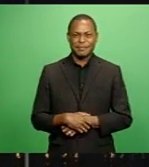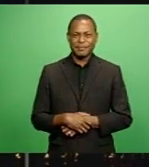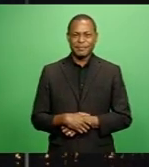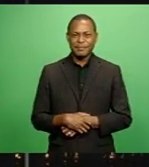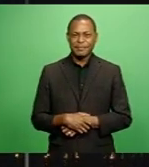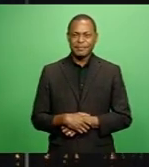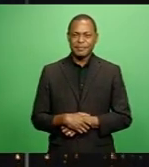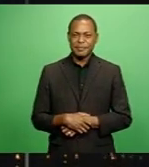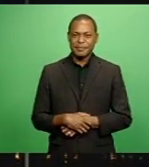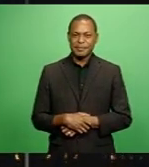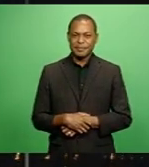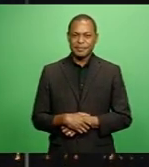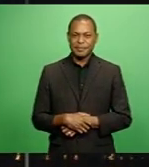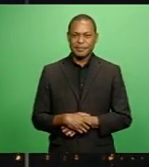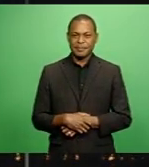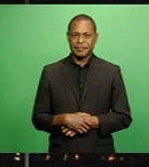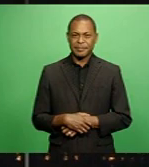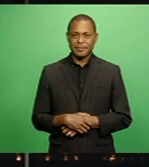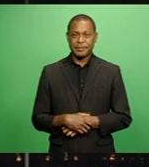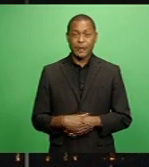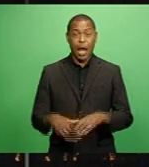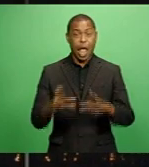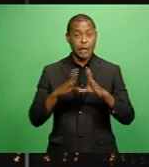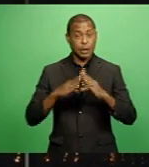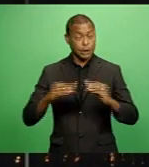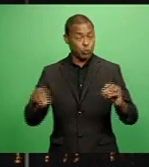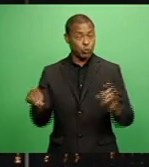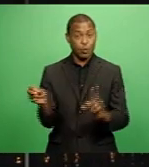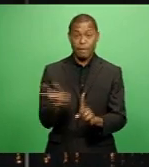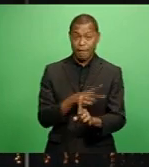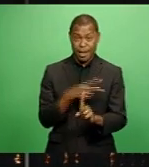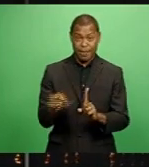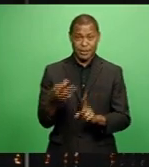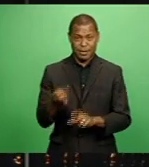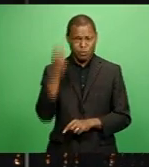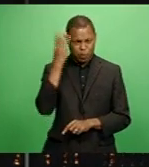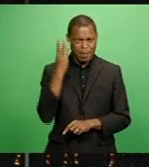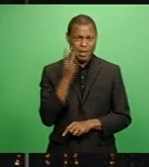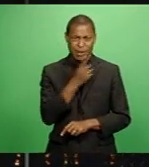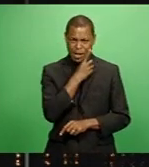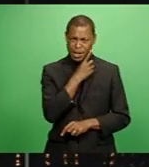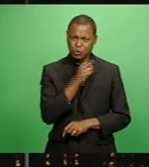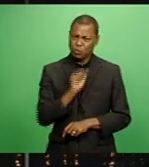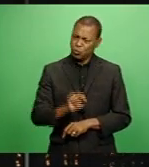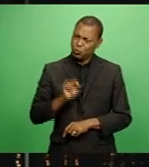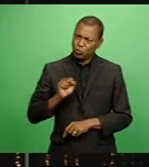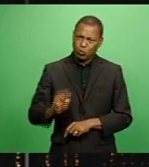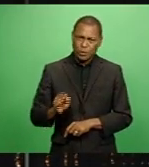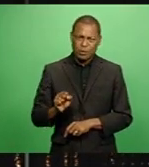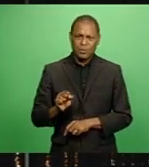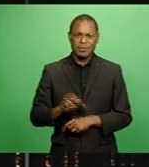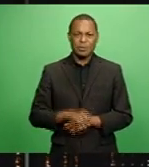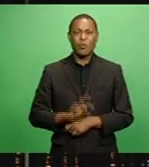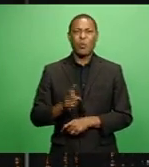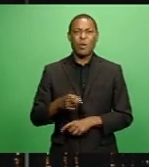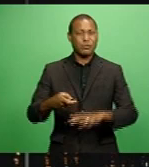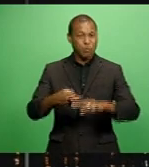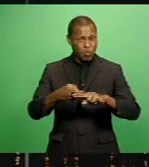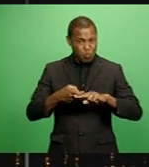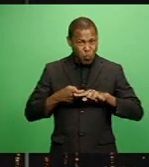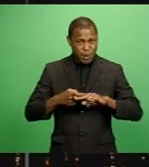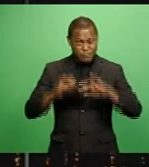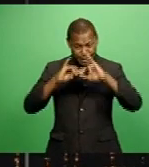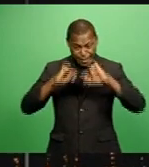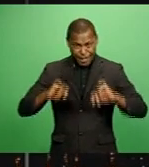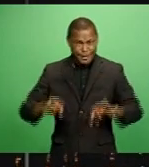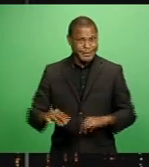Naka, Felipe. While sexual violence against women and girls remains a serious concern, a rape analysis carried out by the